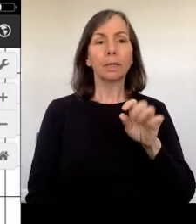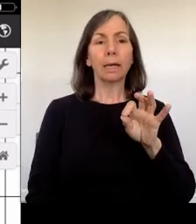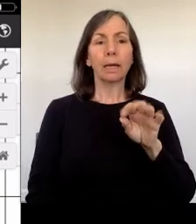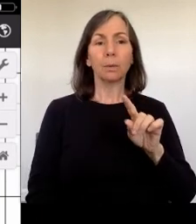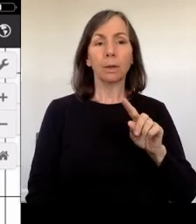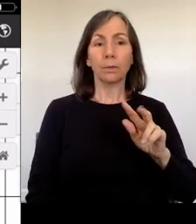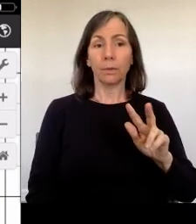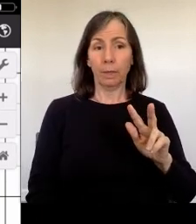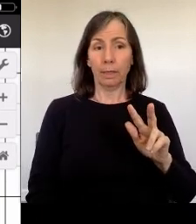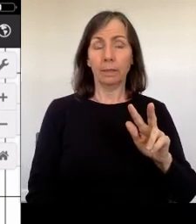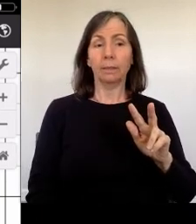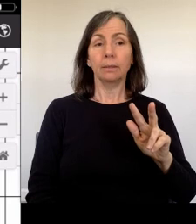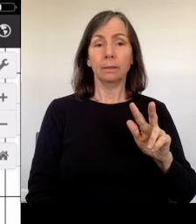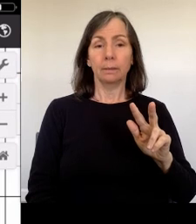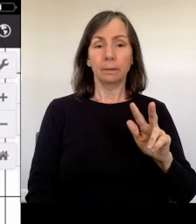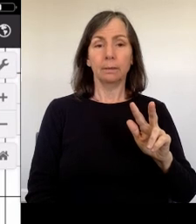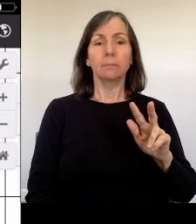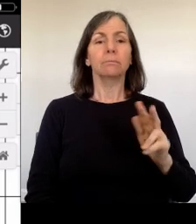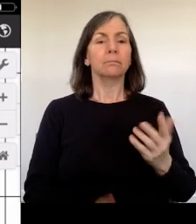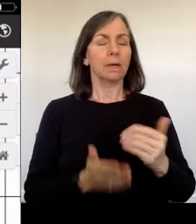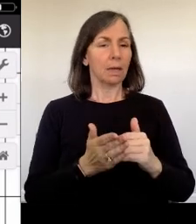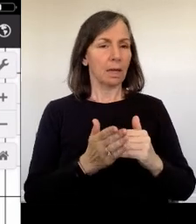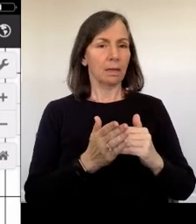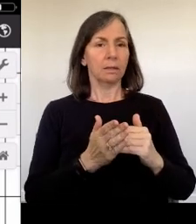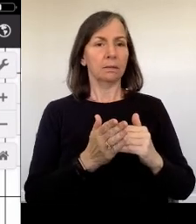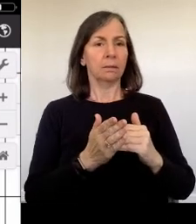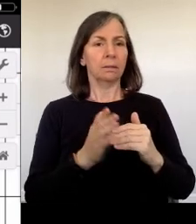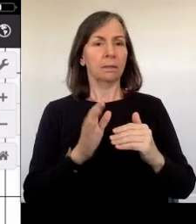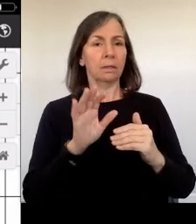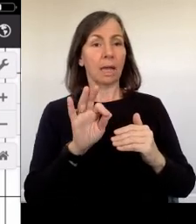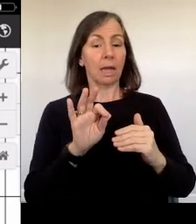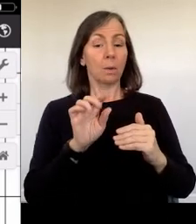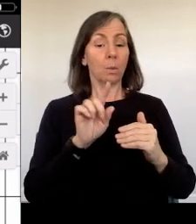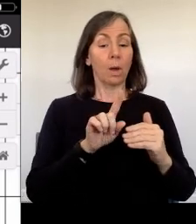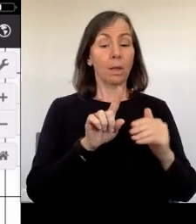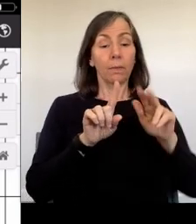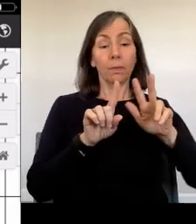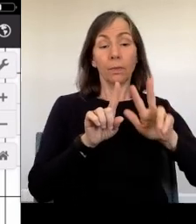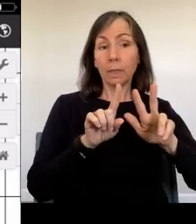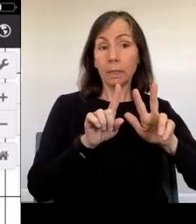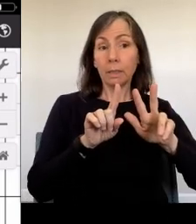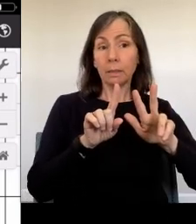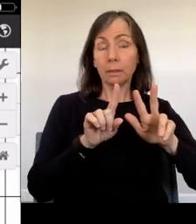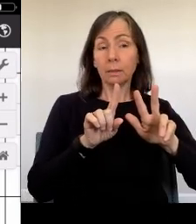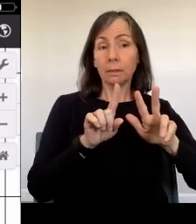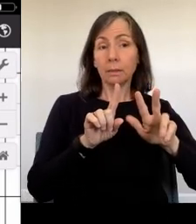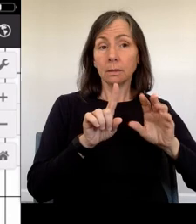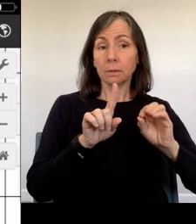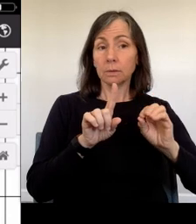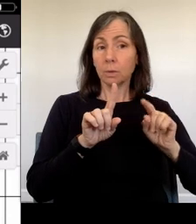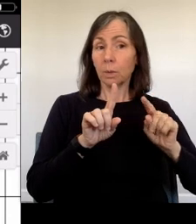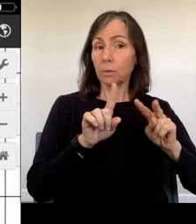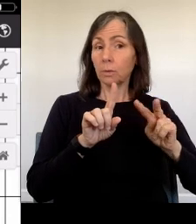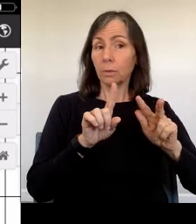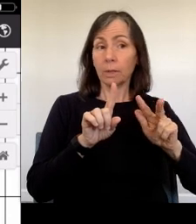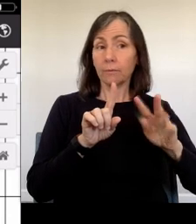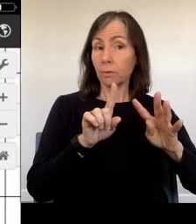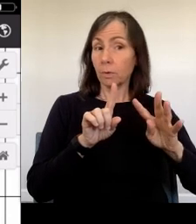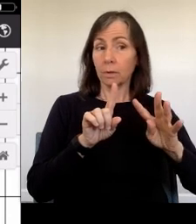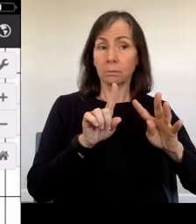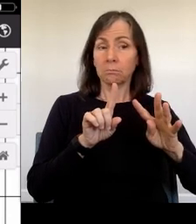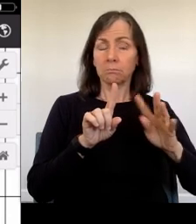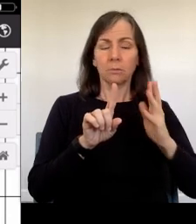4.913. Again, because it's a 0, 1, 2, 3, or 4, we do not round up. So